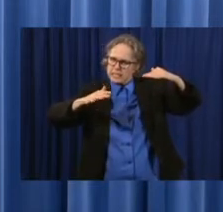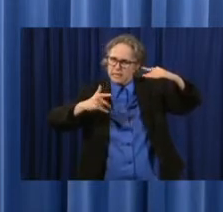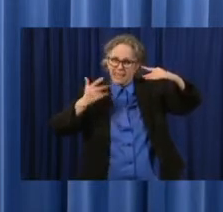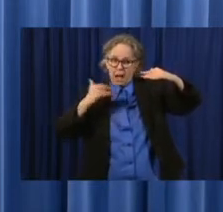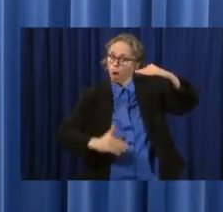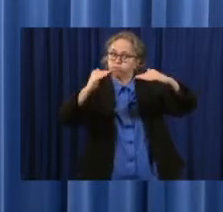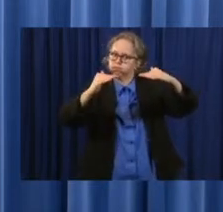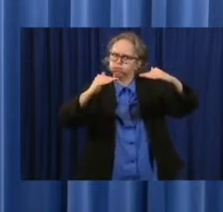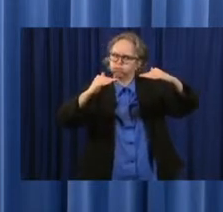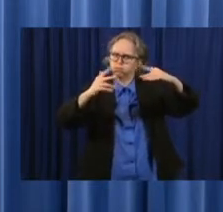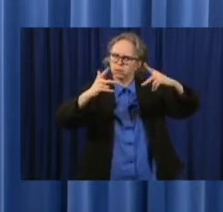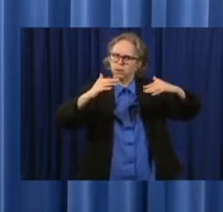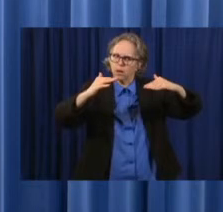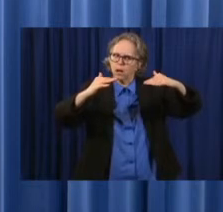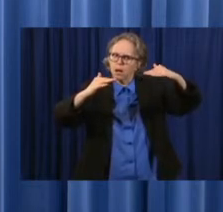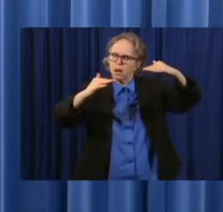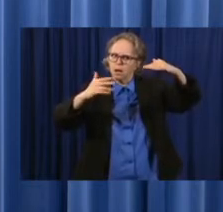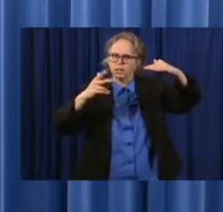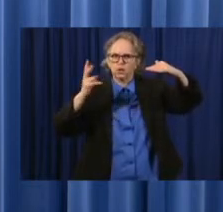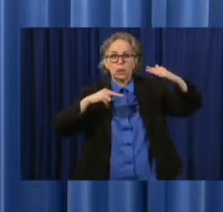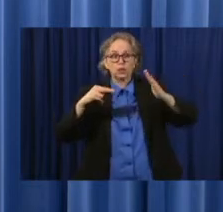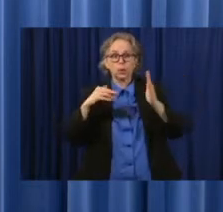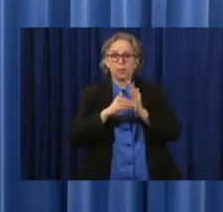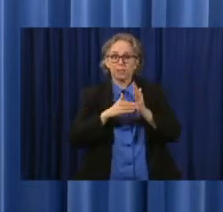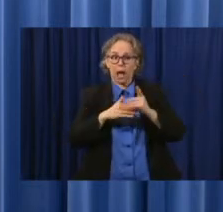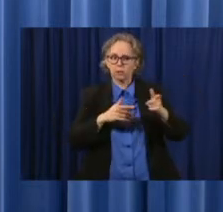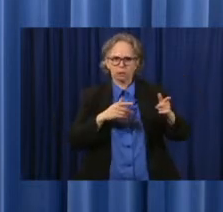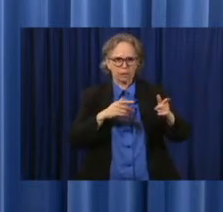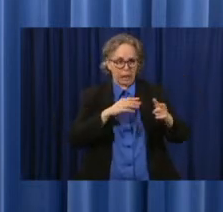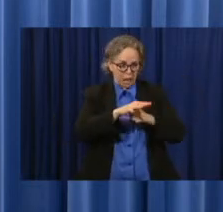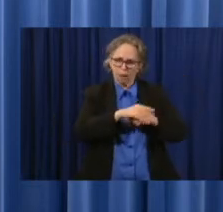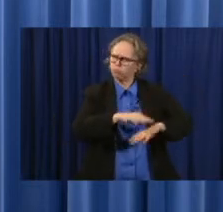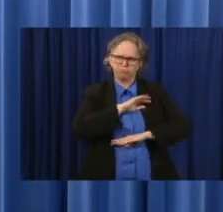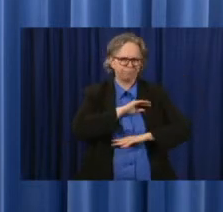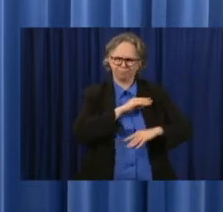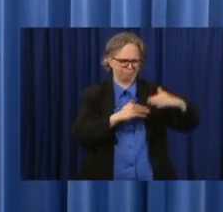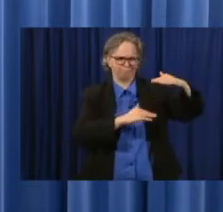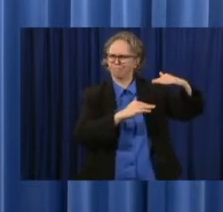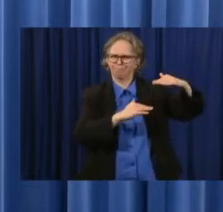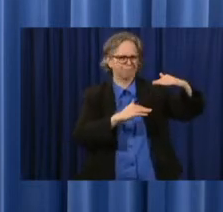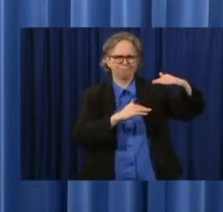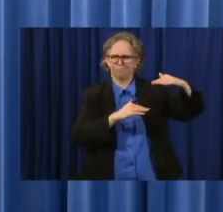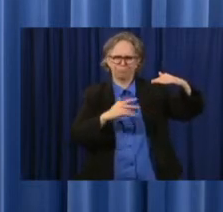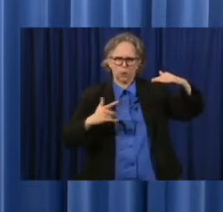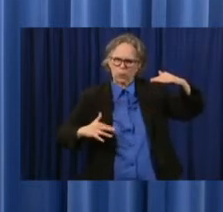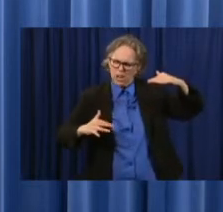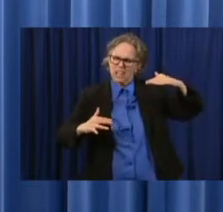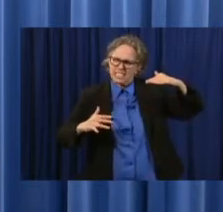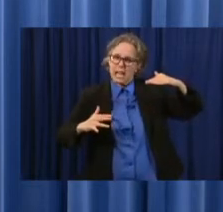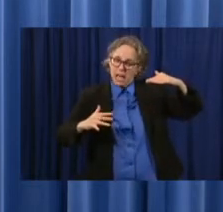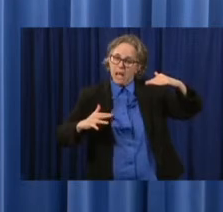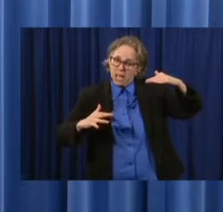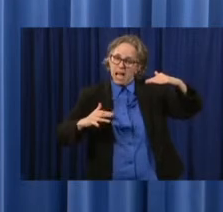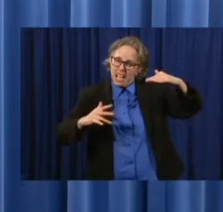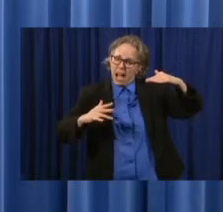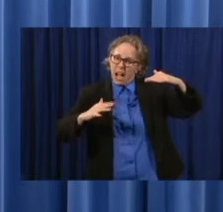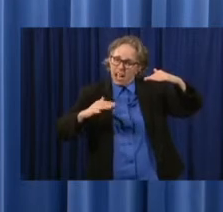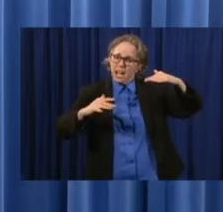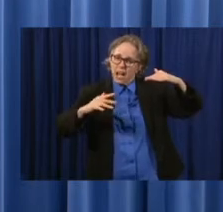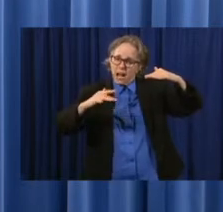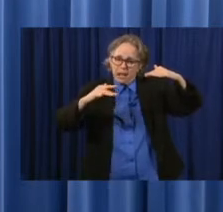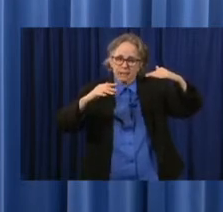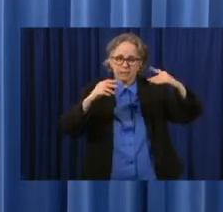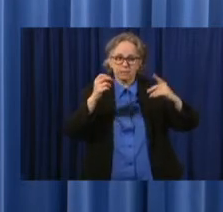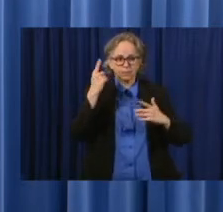we know that 22,000 a day is not where we need to be. We know that we have to be even beyond that. So two different functions,